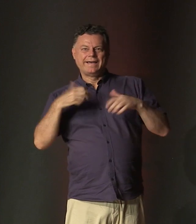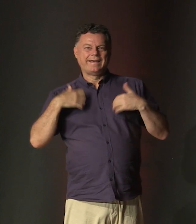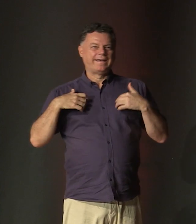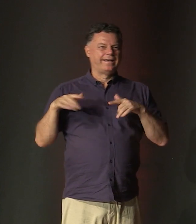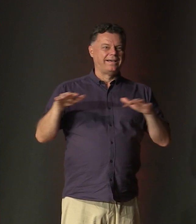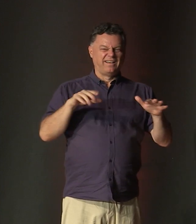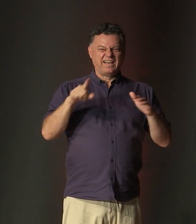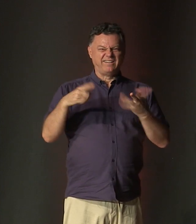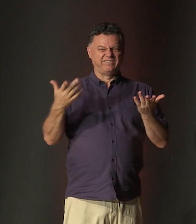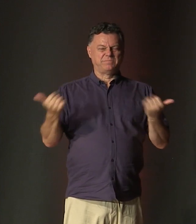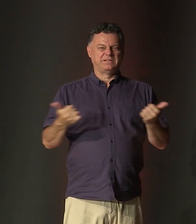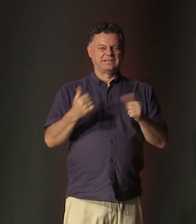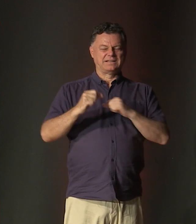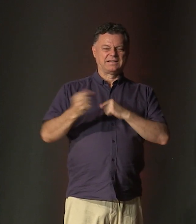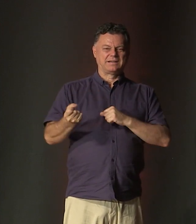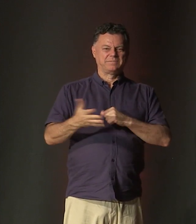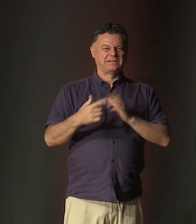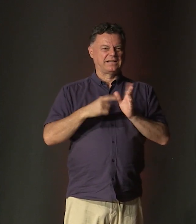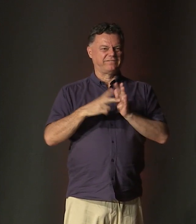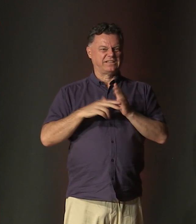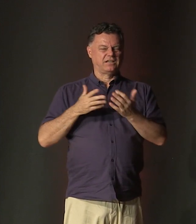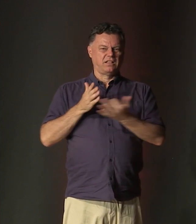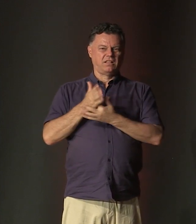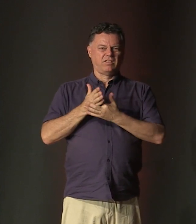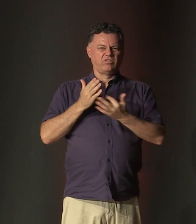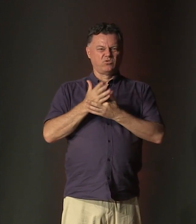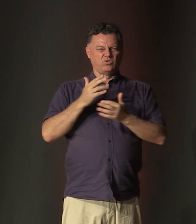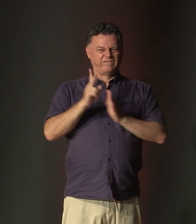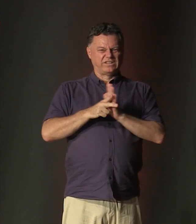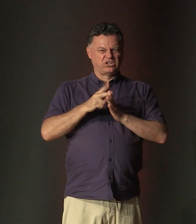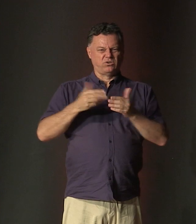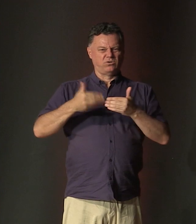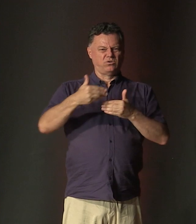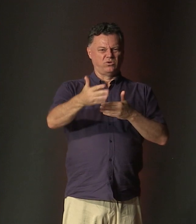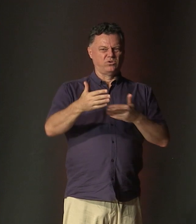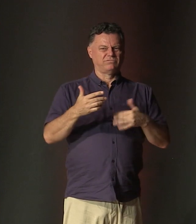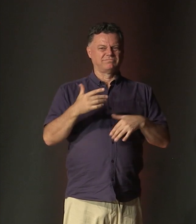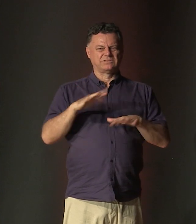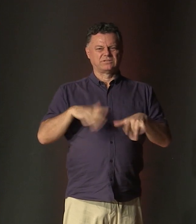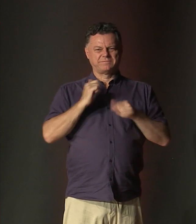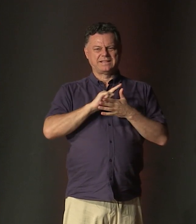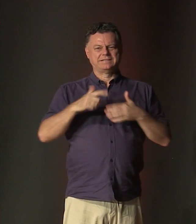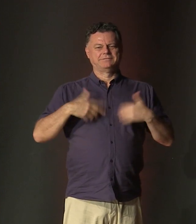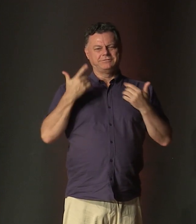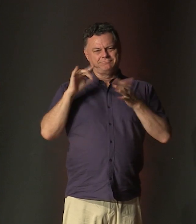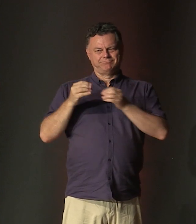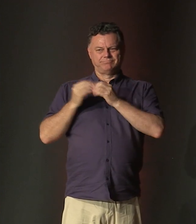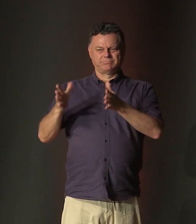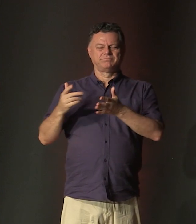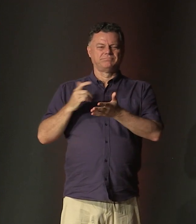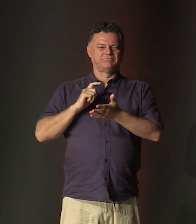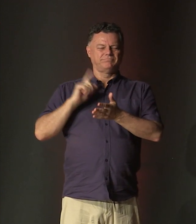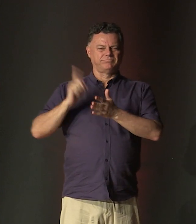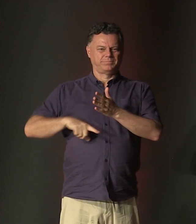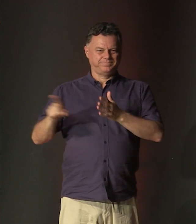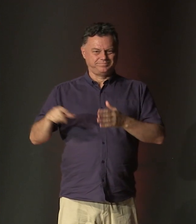The beach teaches us other things about privacy as well. It teaches us that at the beach, much like the online and the